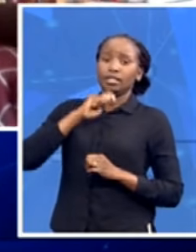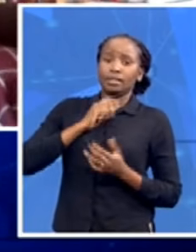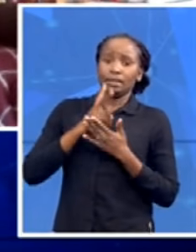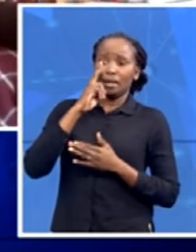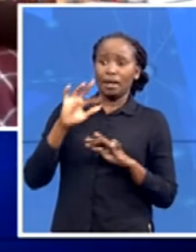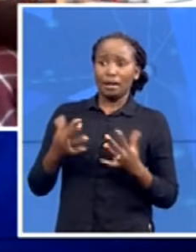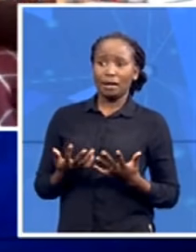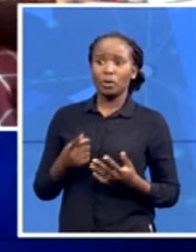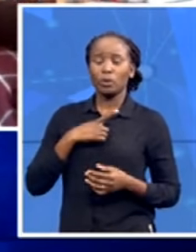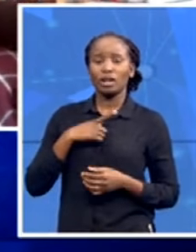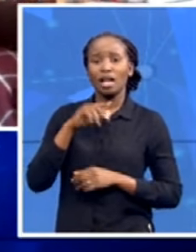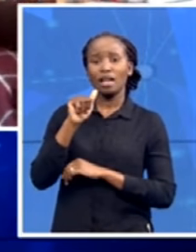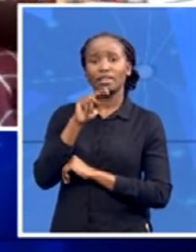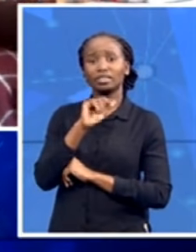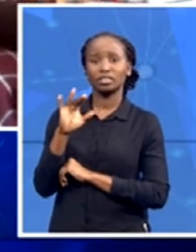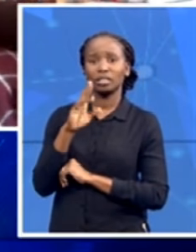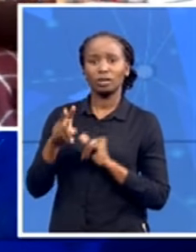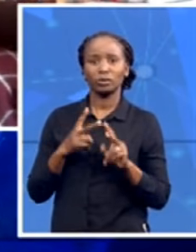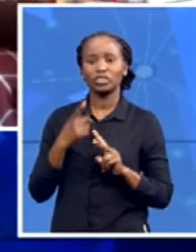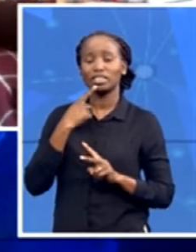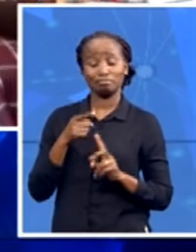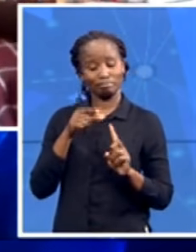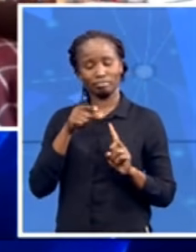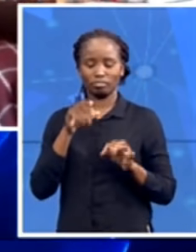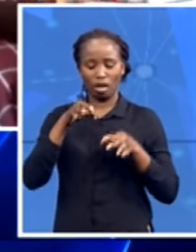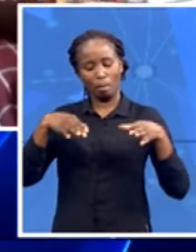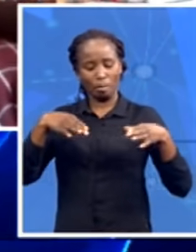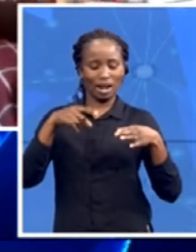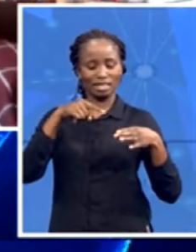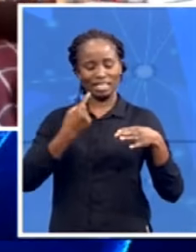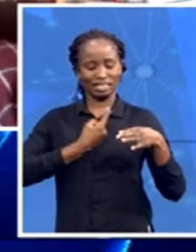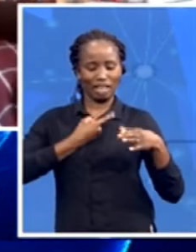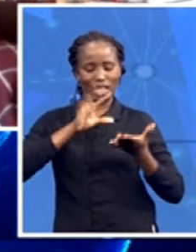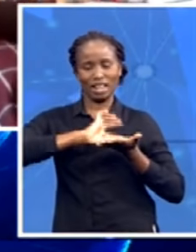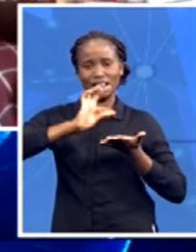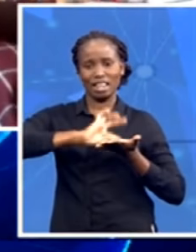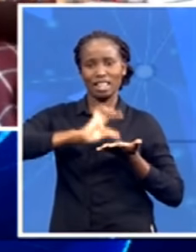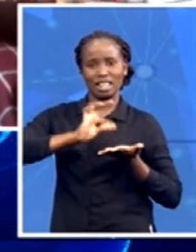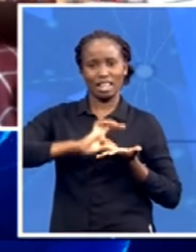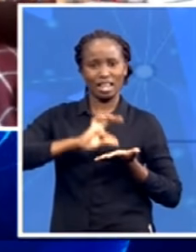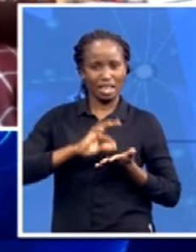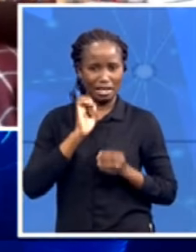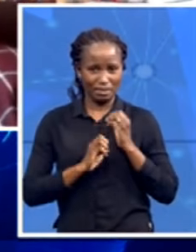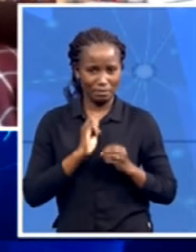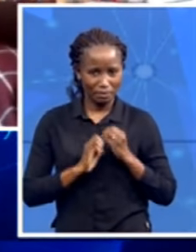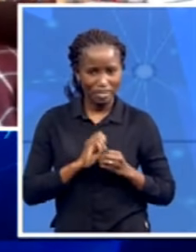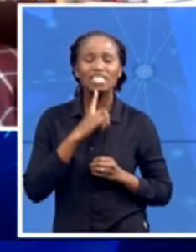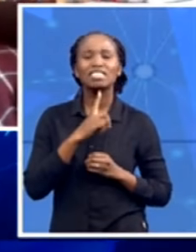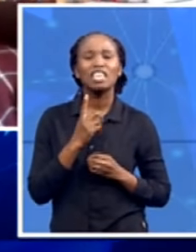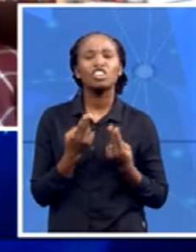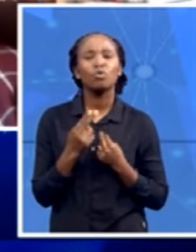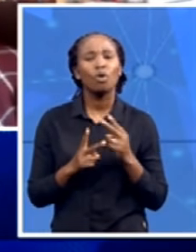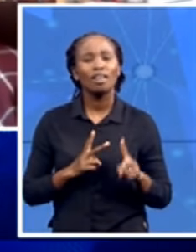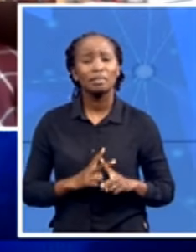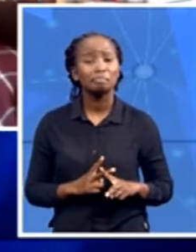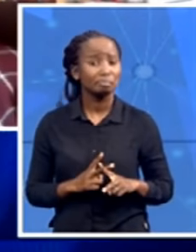a party that is self-cleansing, that is, on a journey of renewal. Will this perhaps help the party, or does the